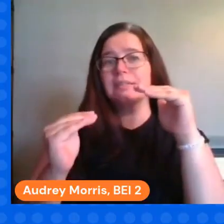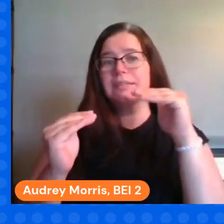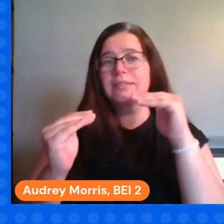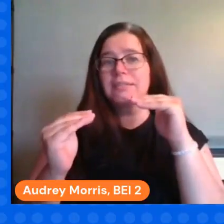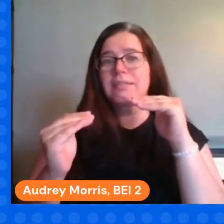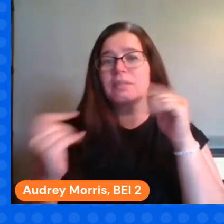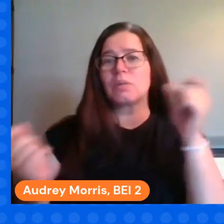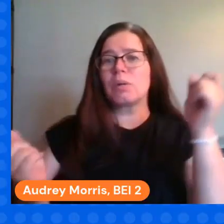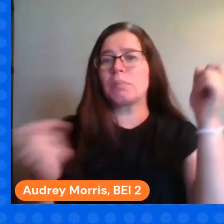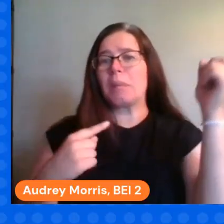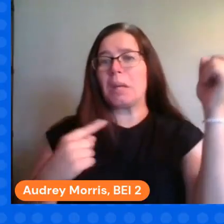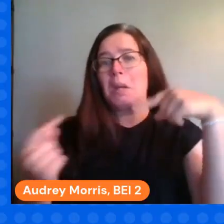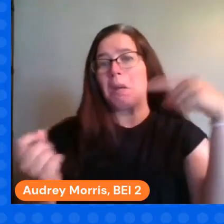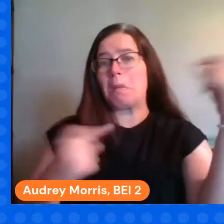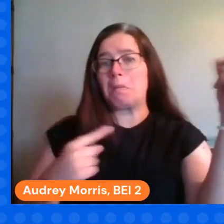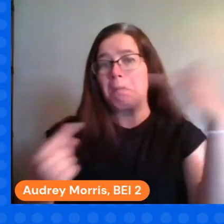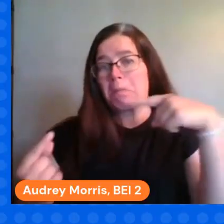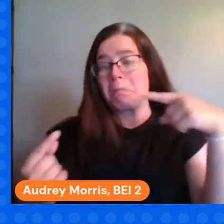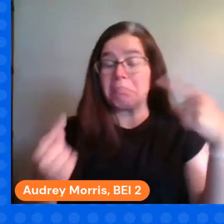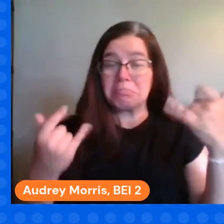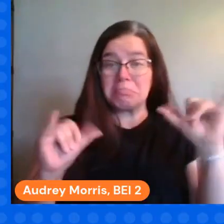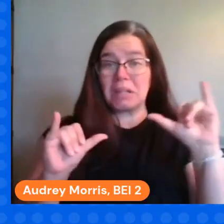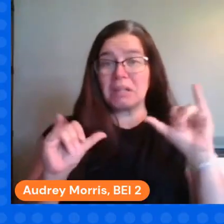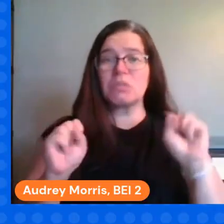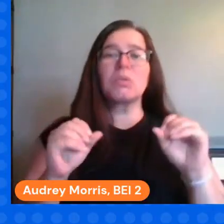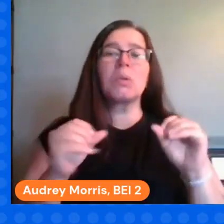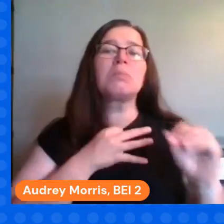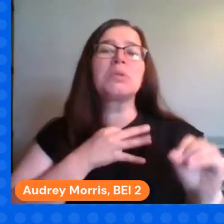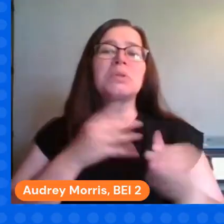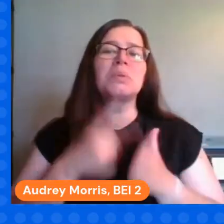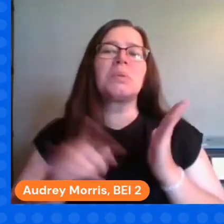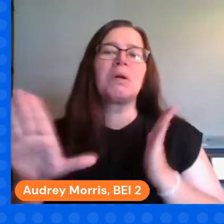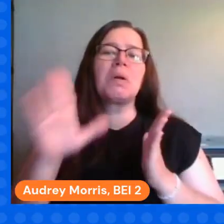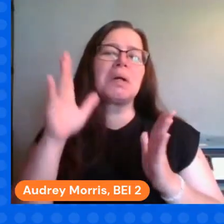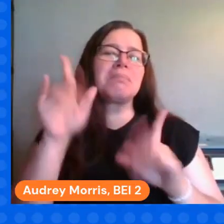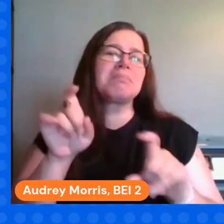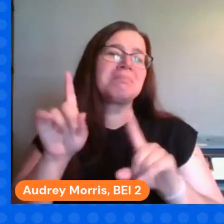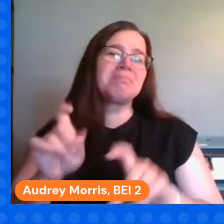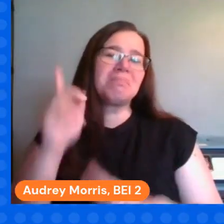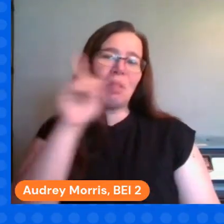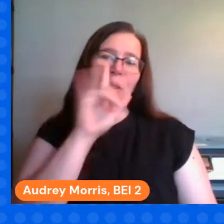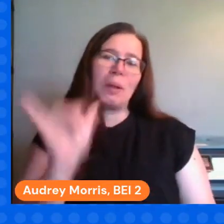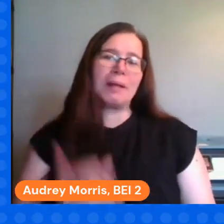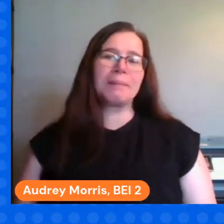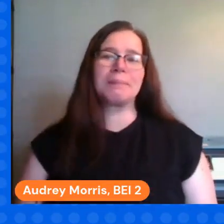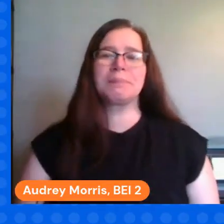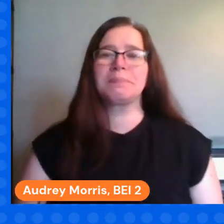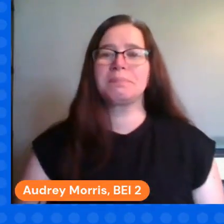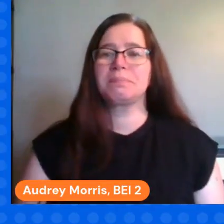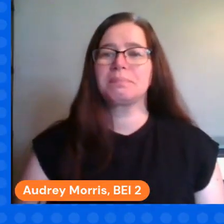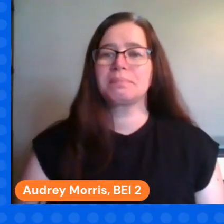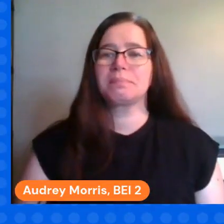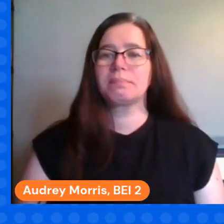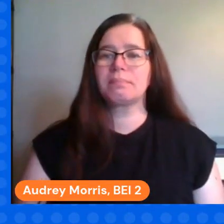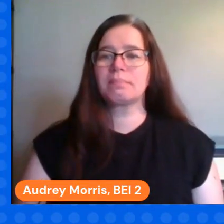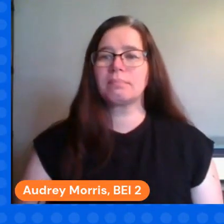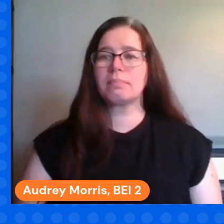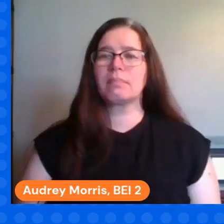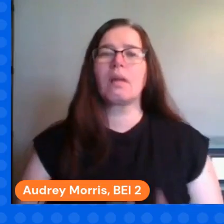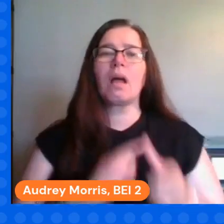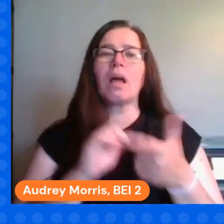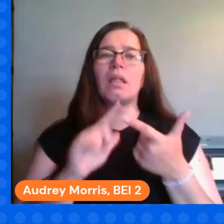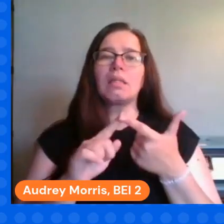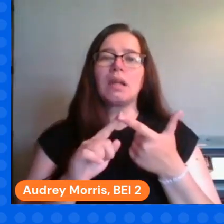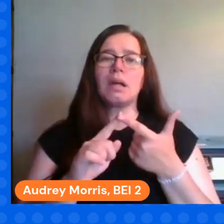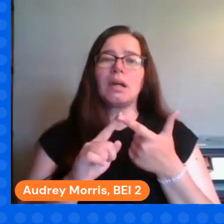yeah, we'll be interested to hear about your experiments. Yeah. I want to say too that there's using